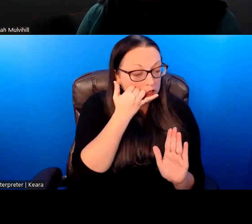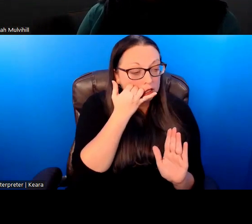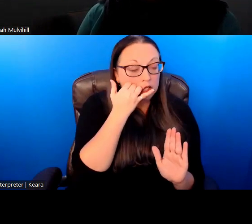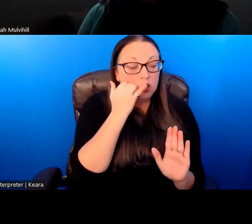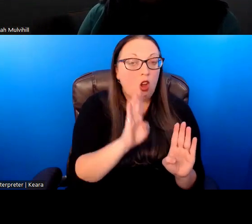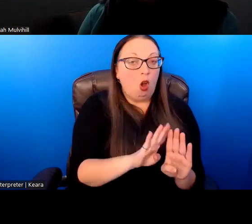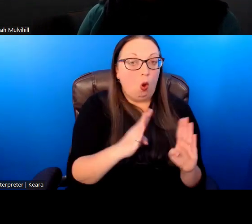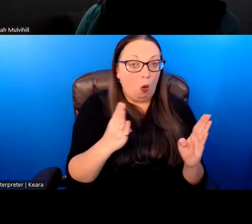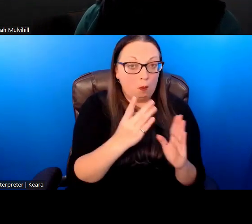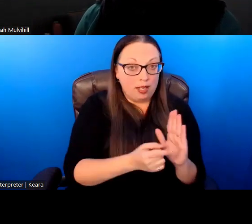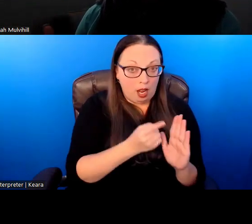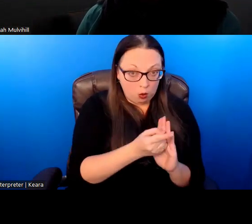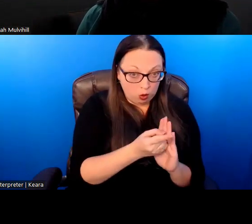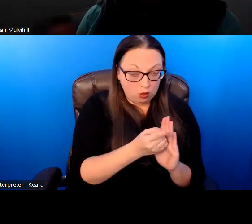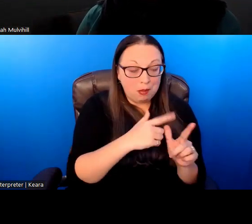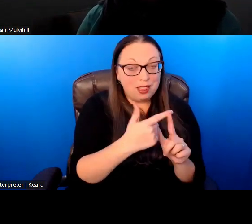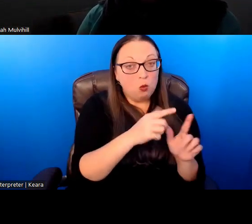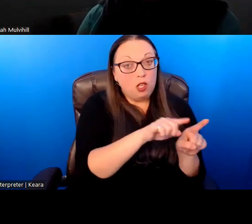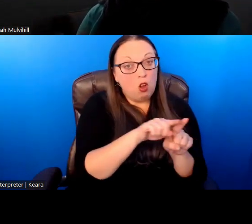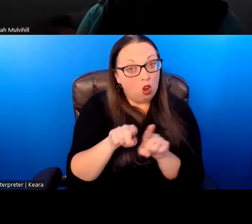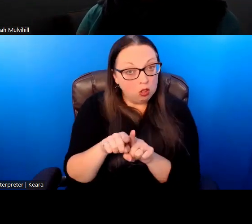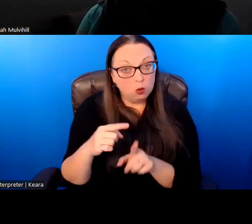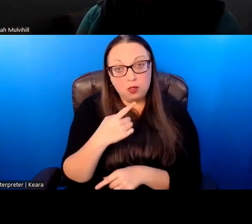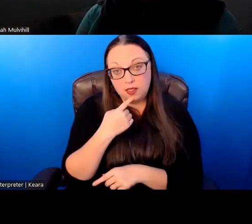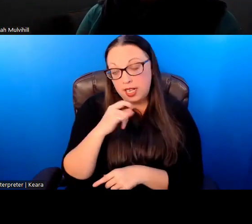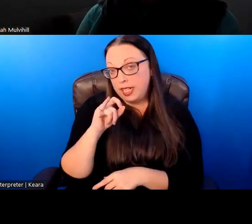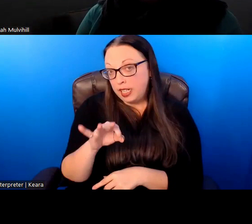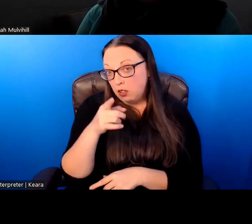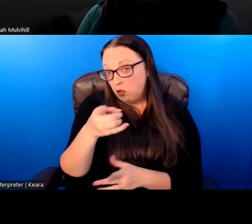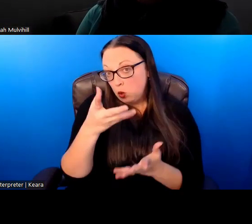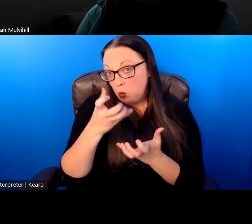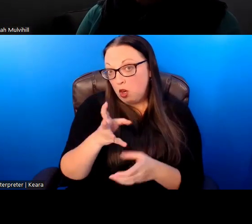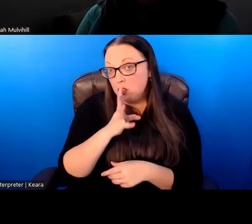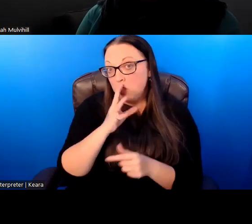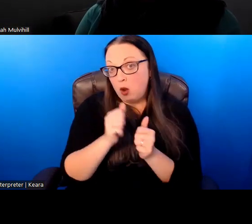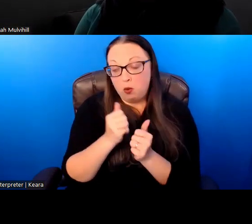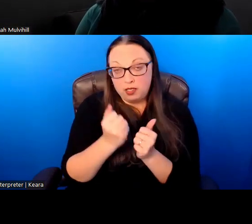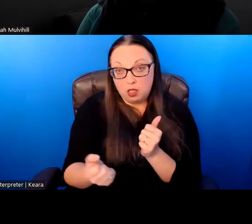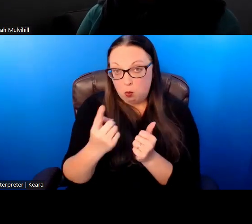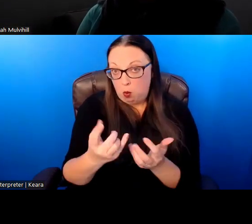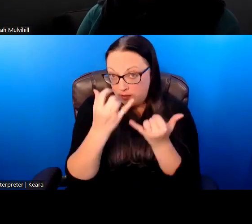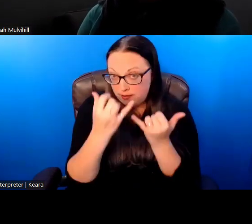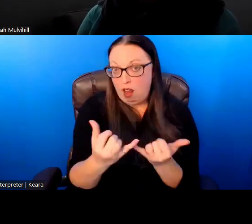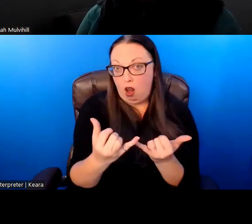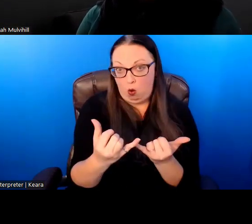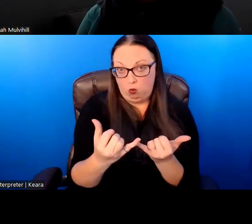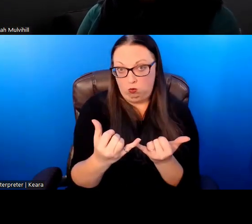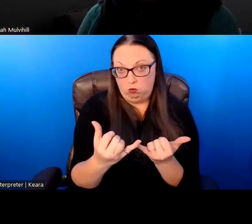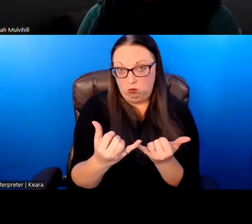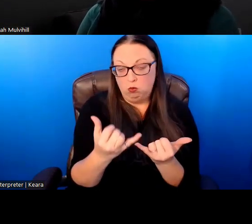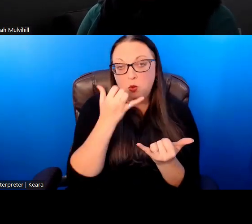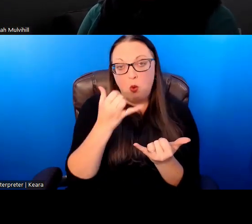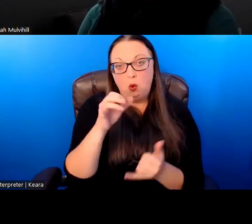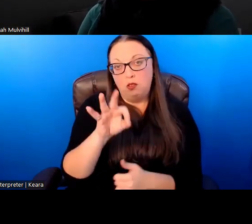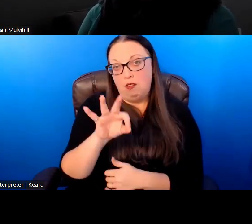open hours are, but then we also say, if you'd like to talk with someone right away, you can talk with